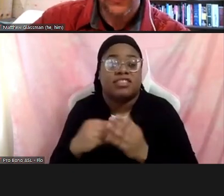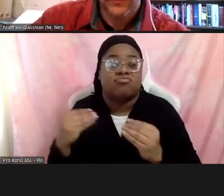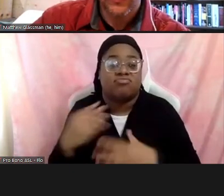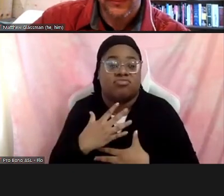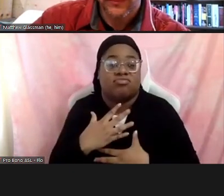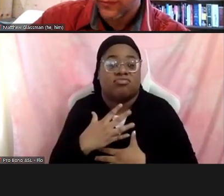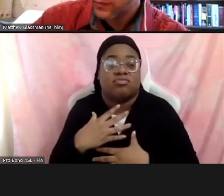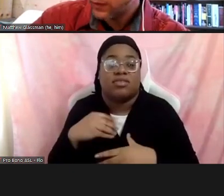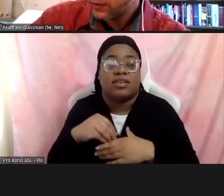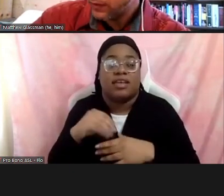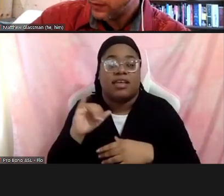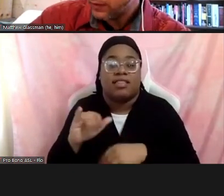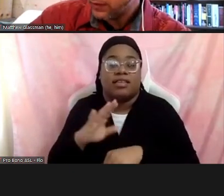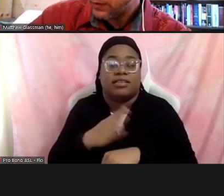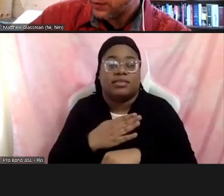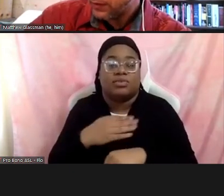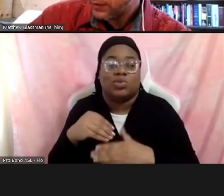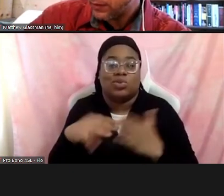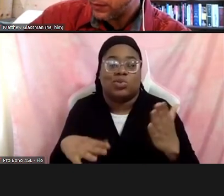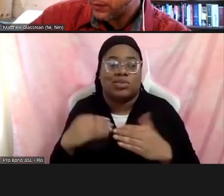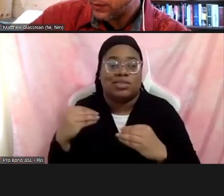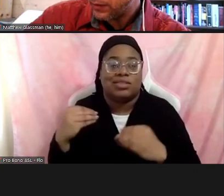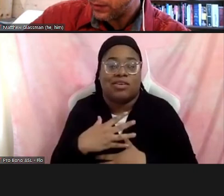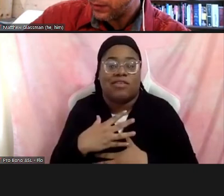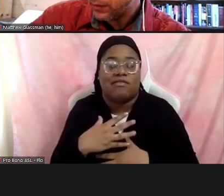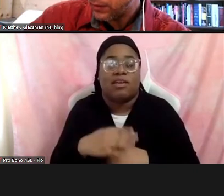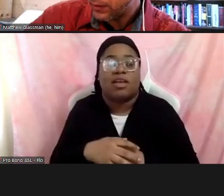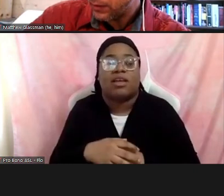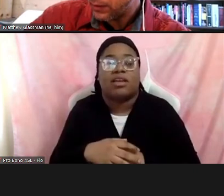these music students are terrified, and